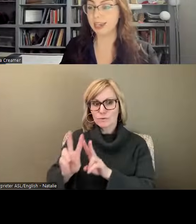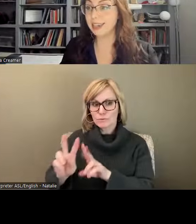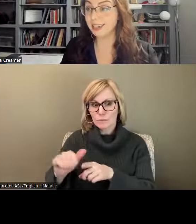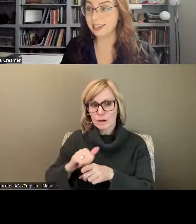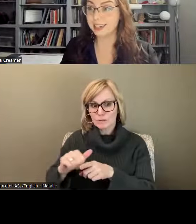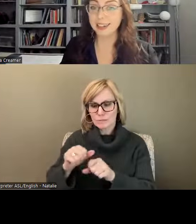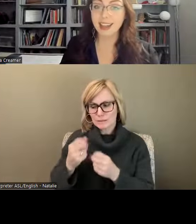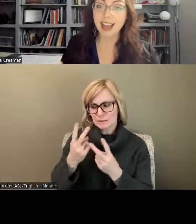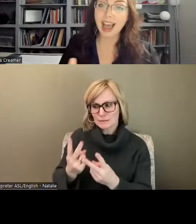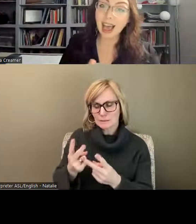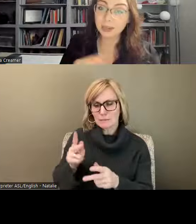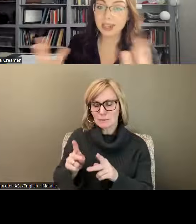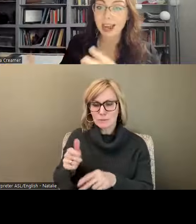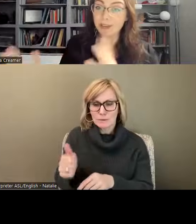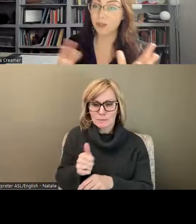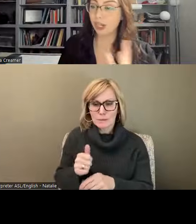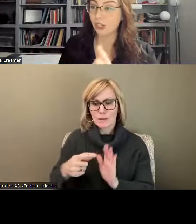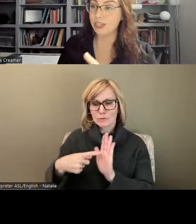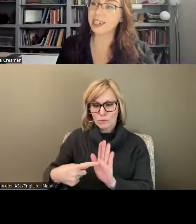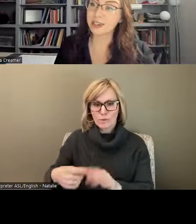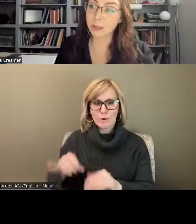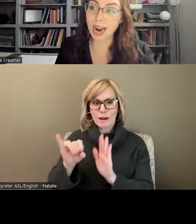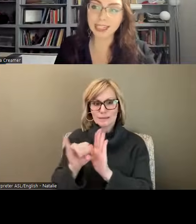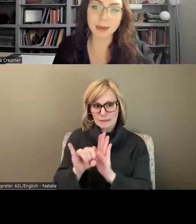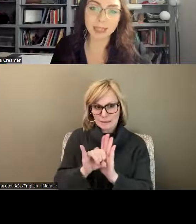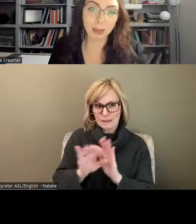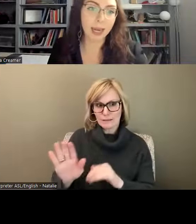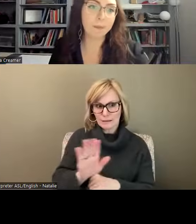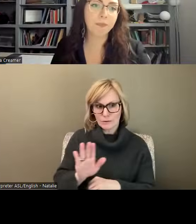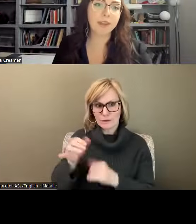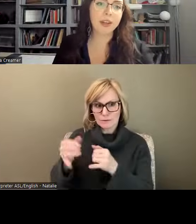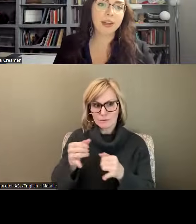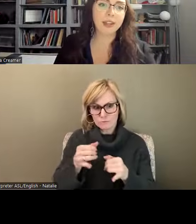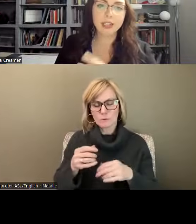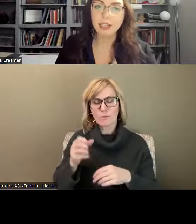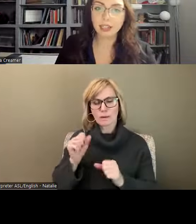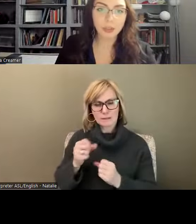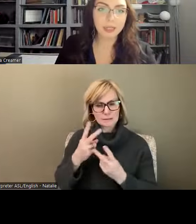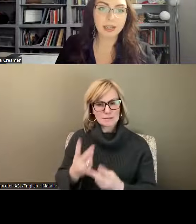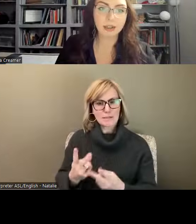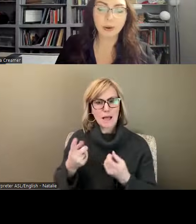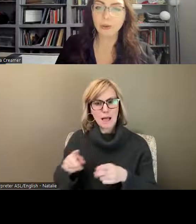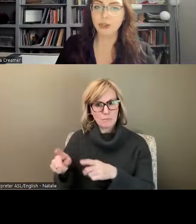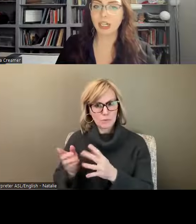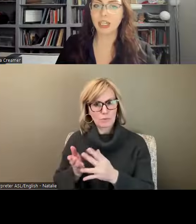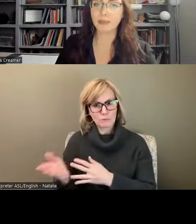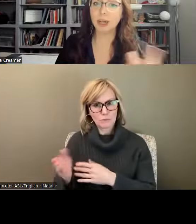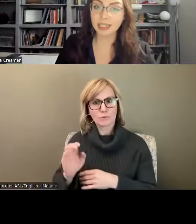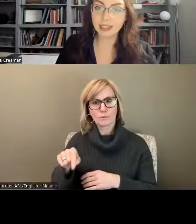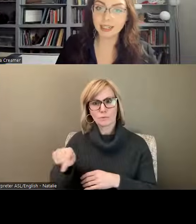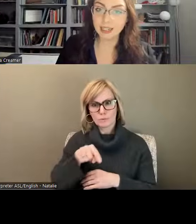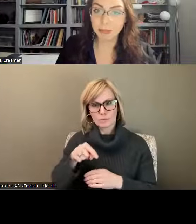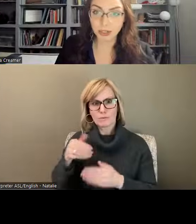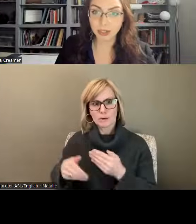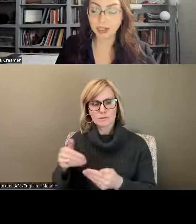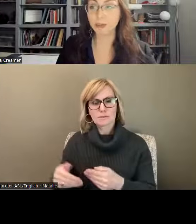personal identity outside of traditional Assyrian practice come into play. The continuing local traditions